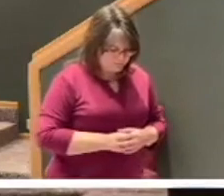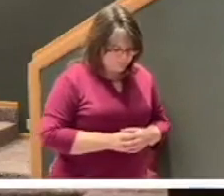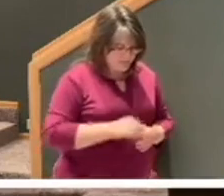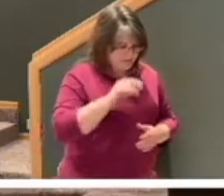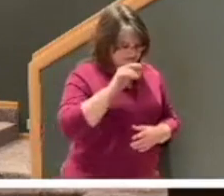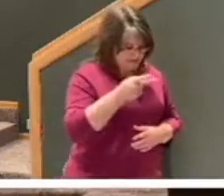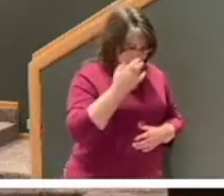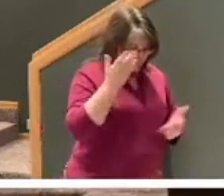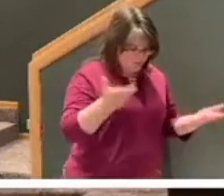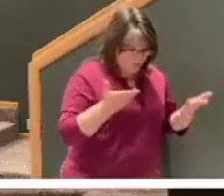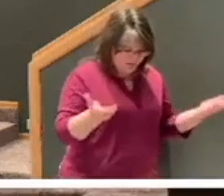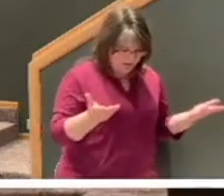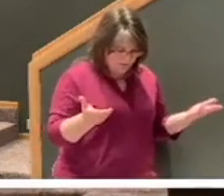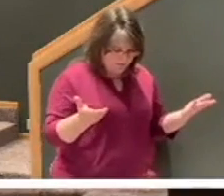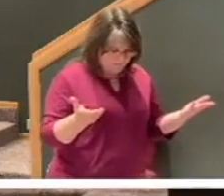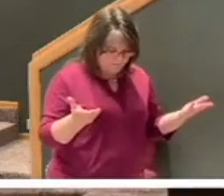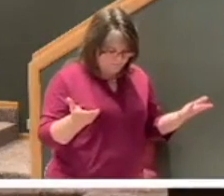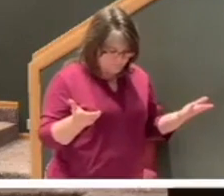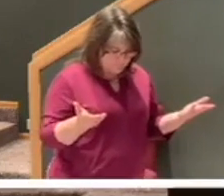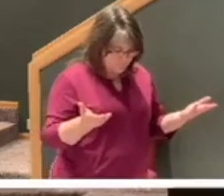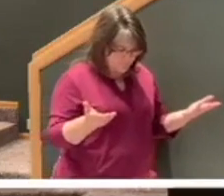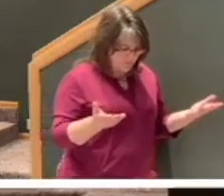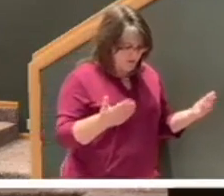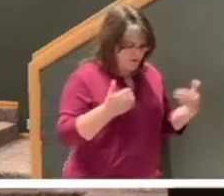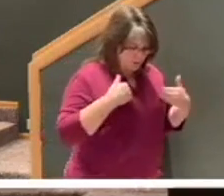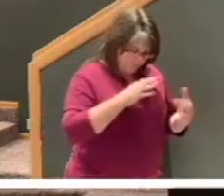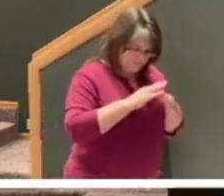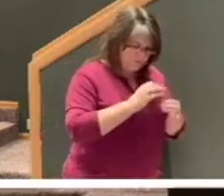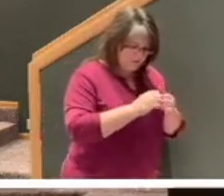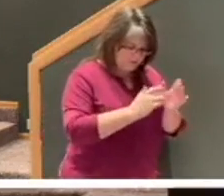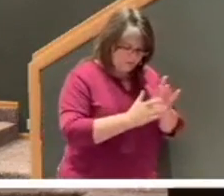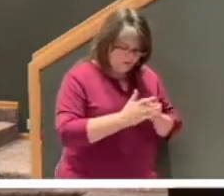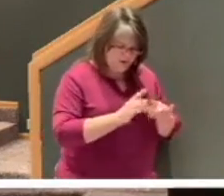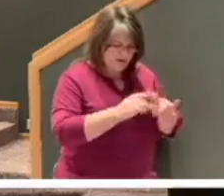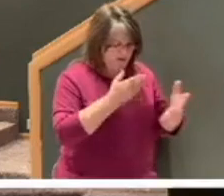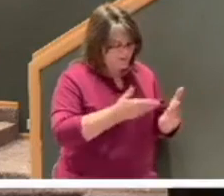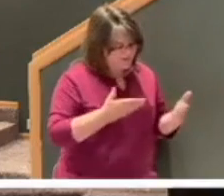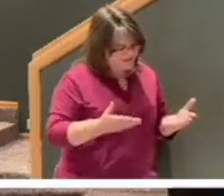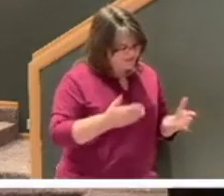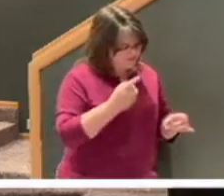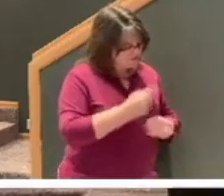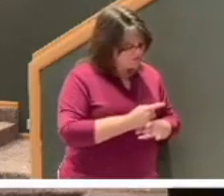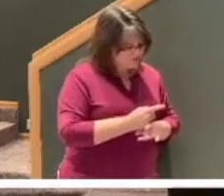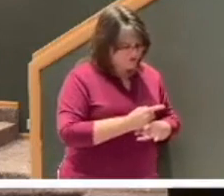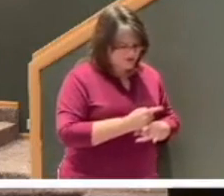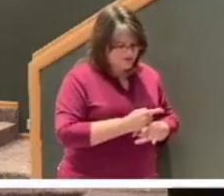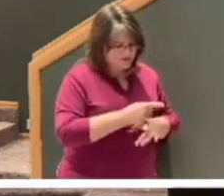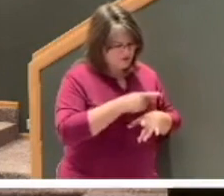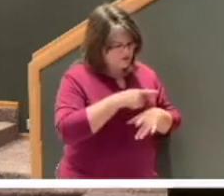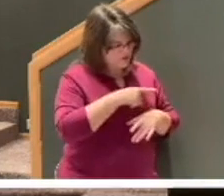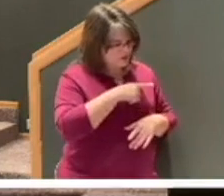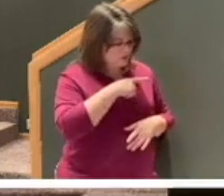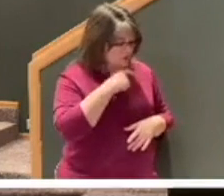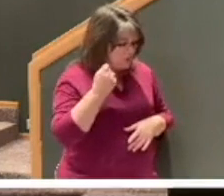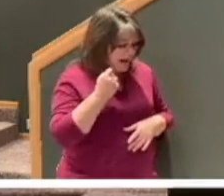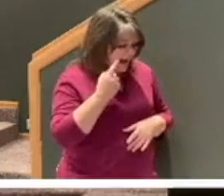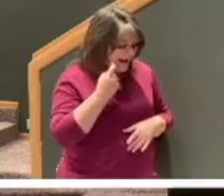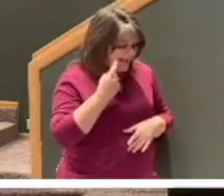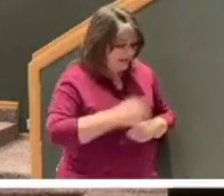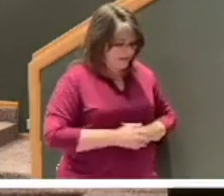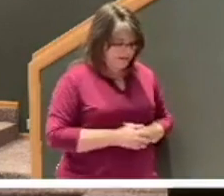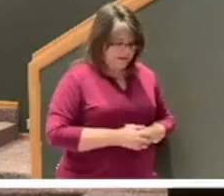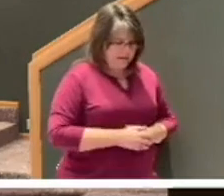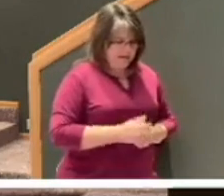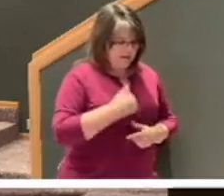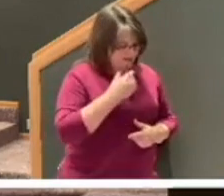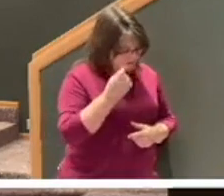Secondly, if you're here and, you know, you do have this relationship with Jesus, but things have just been bone dry lately. And I